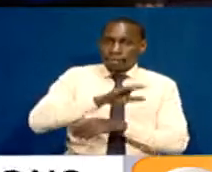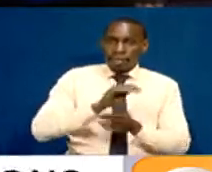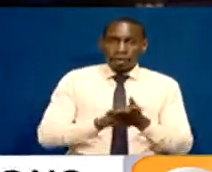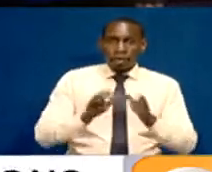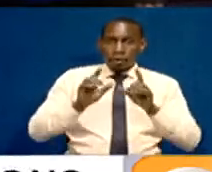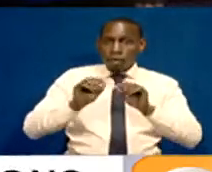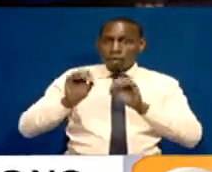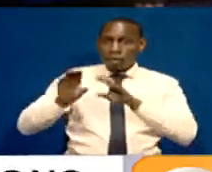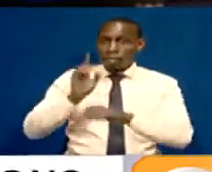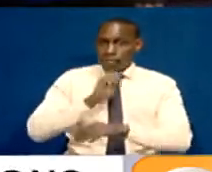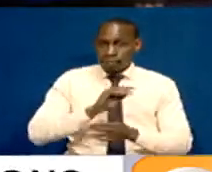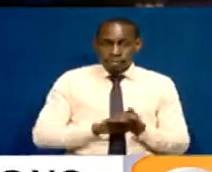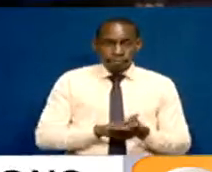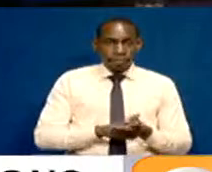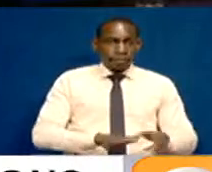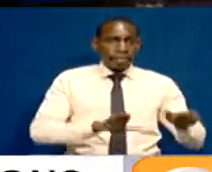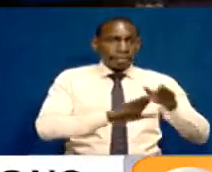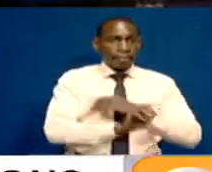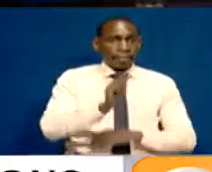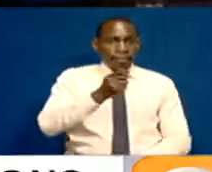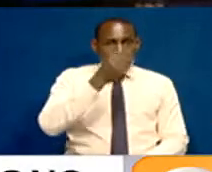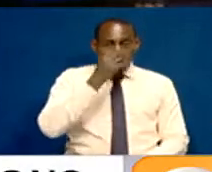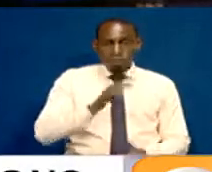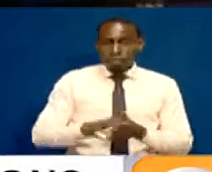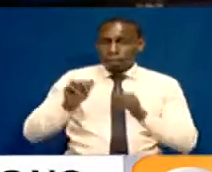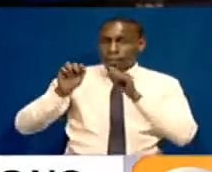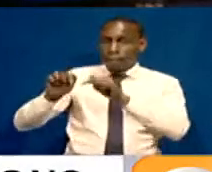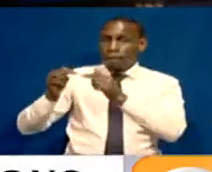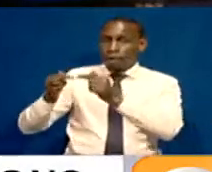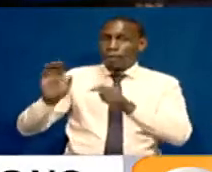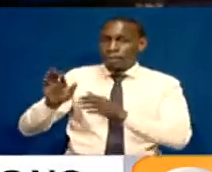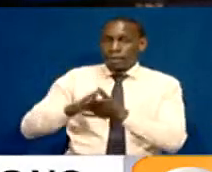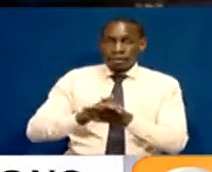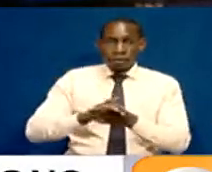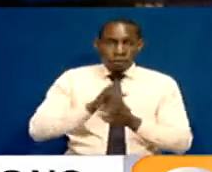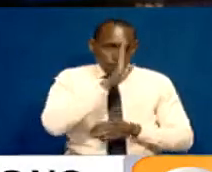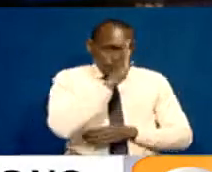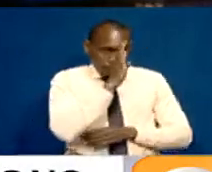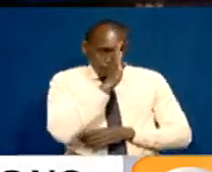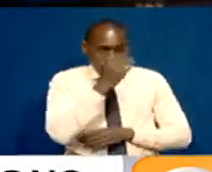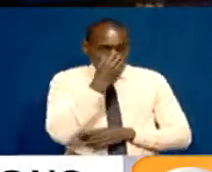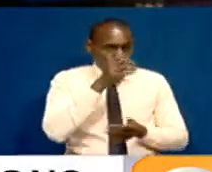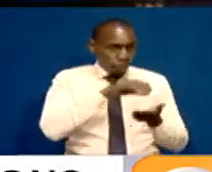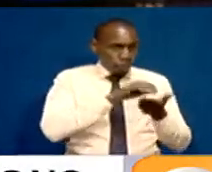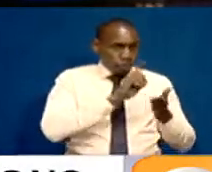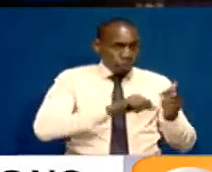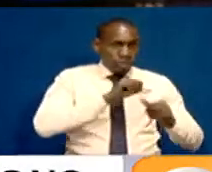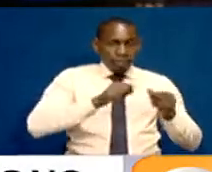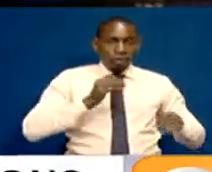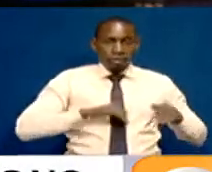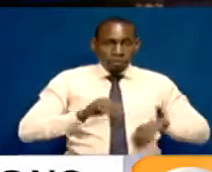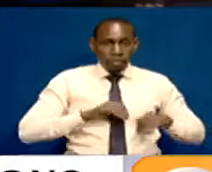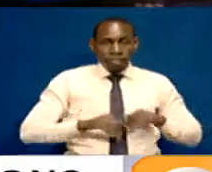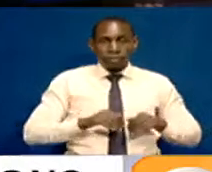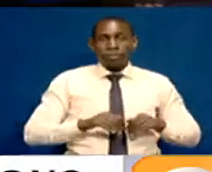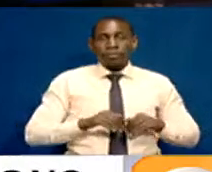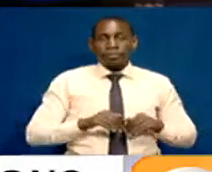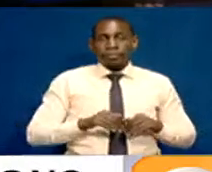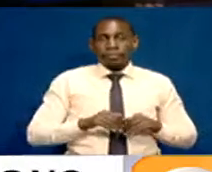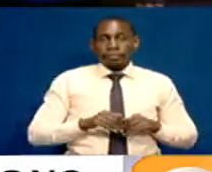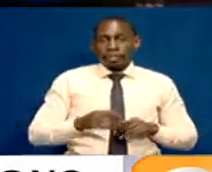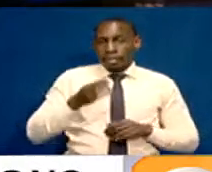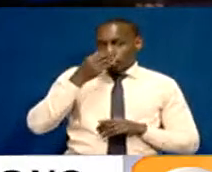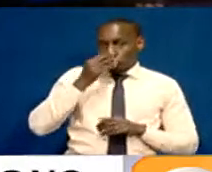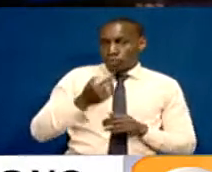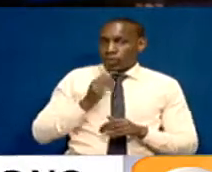having been lost. Deputy President William Ruto told off their opponents who had questioned his stand on corruption and related activities.